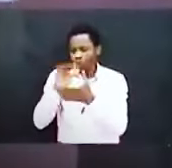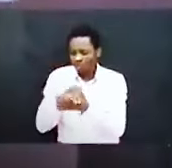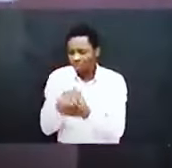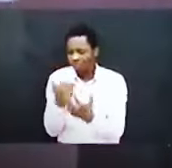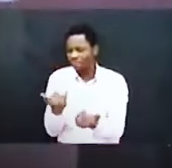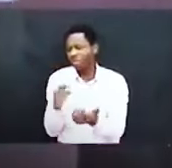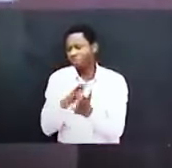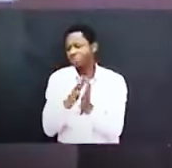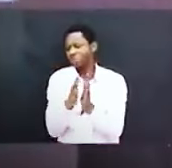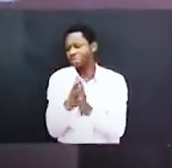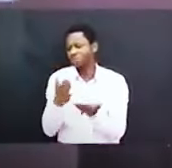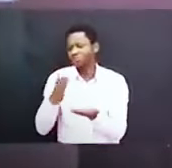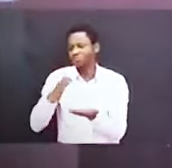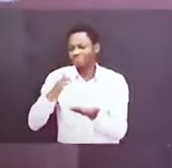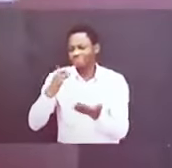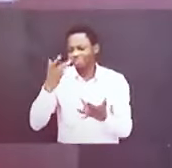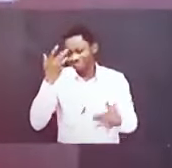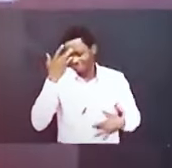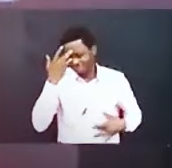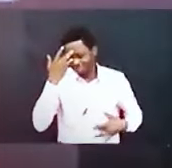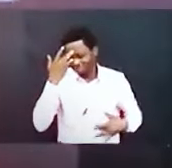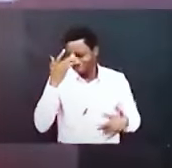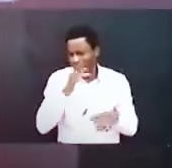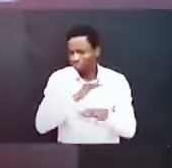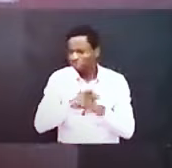treat her well.